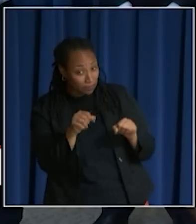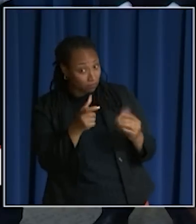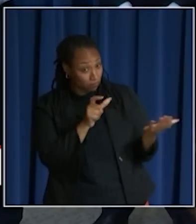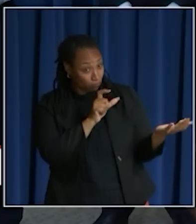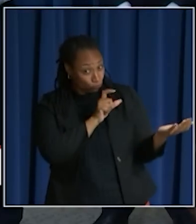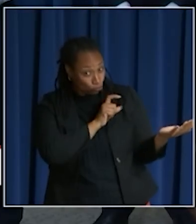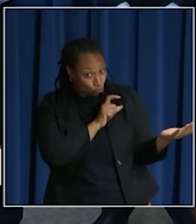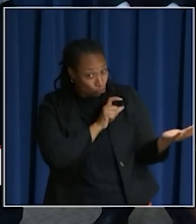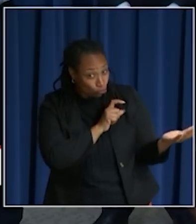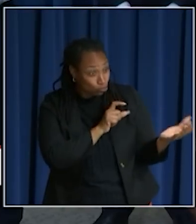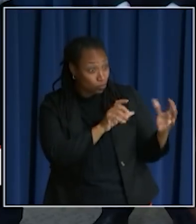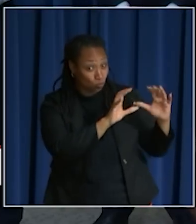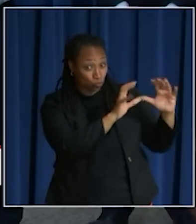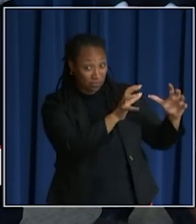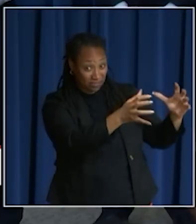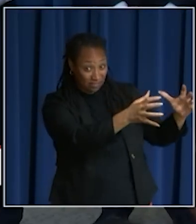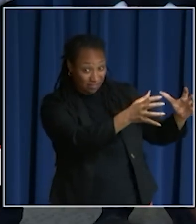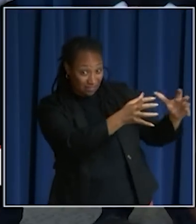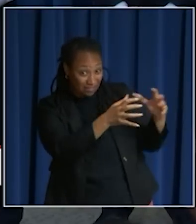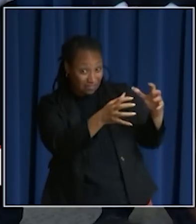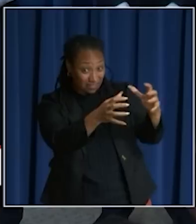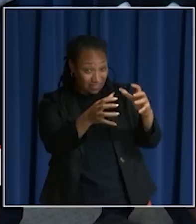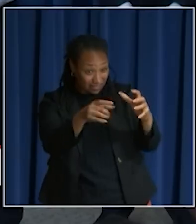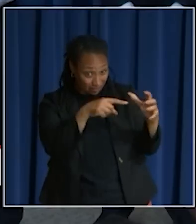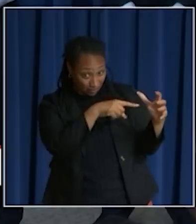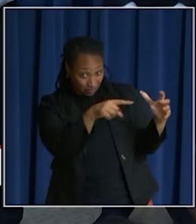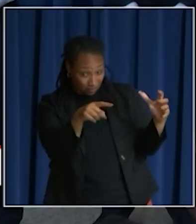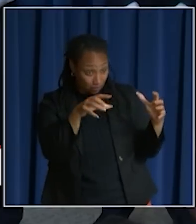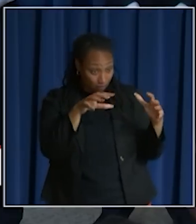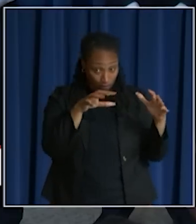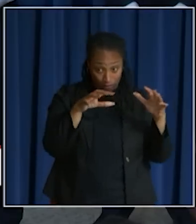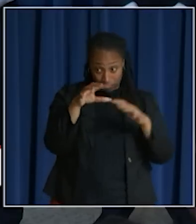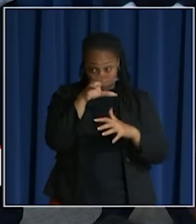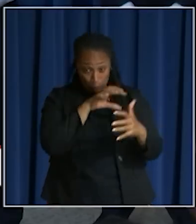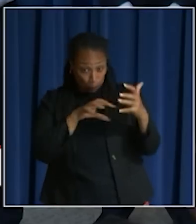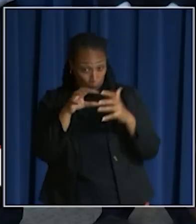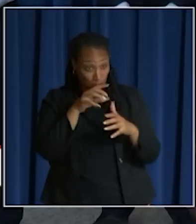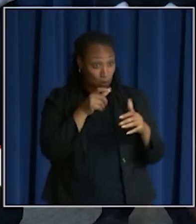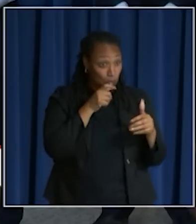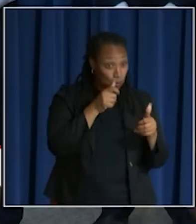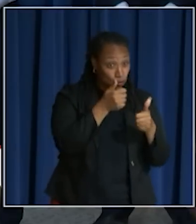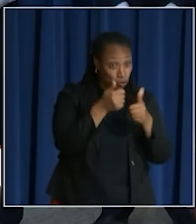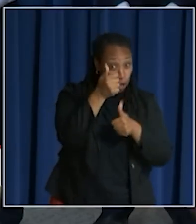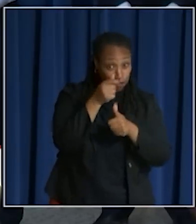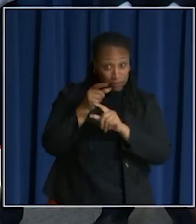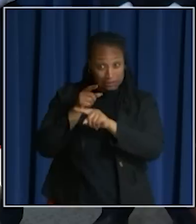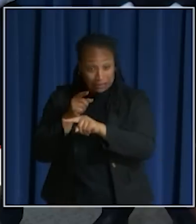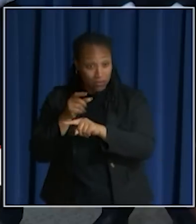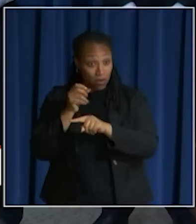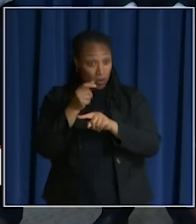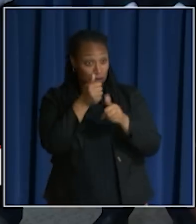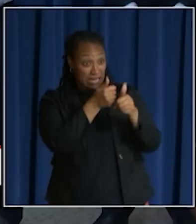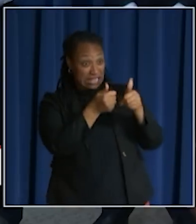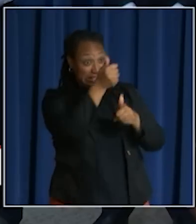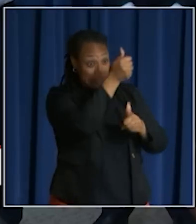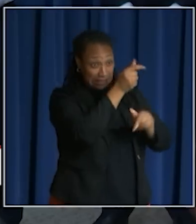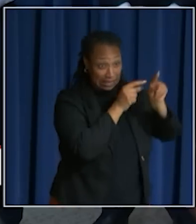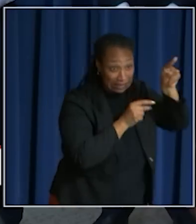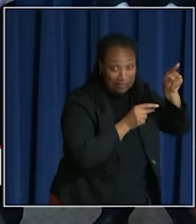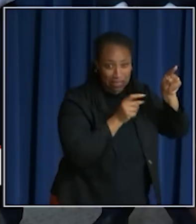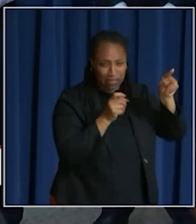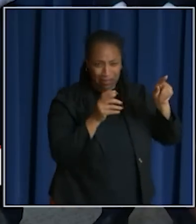will be confusion about who's in charge, who these officers answer to, and how people should respond if approached by any of these law